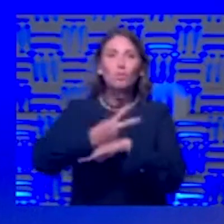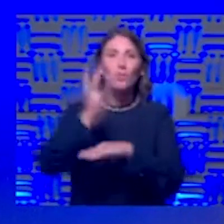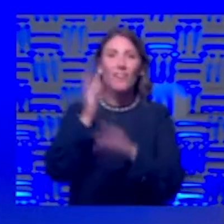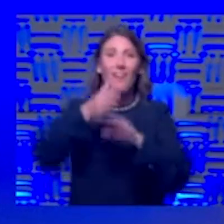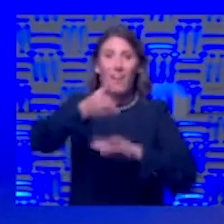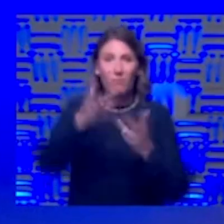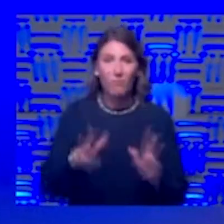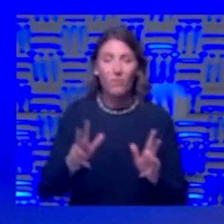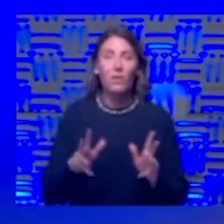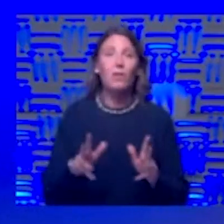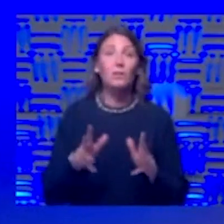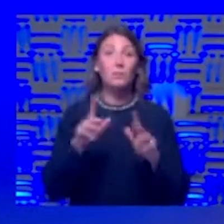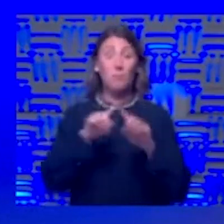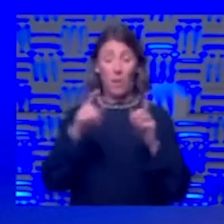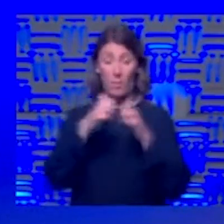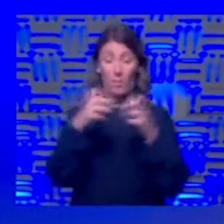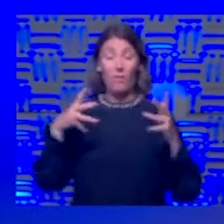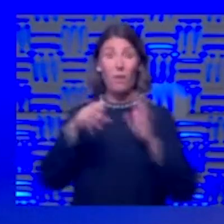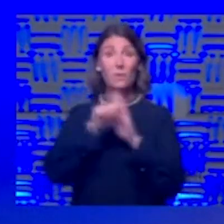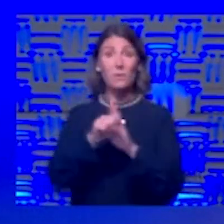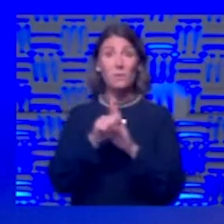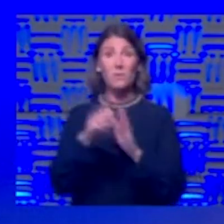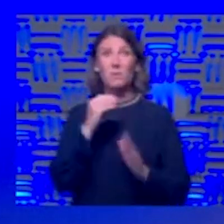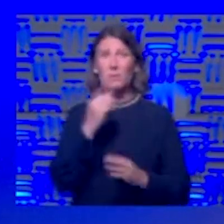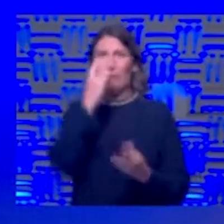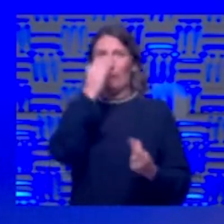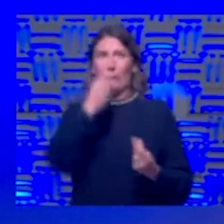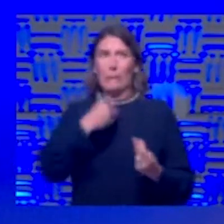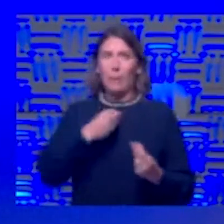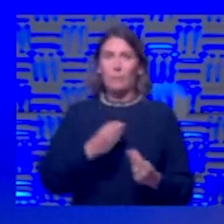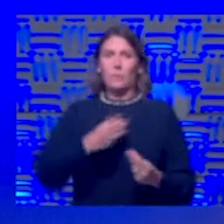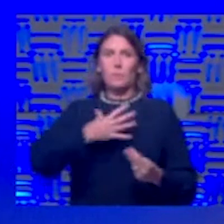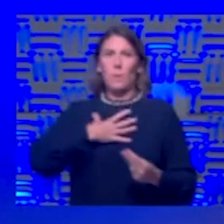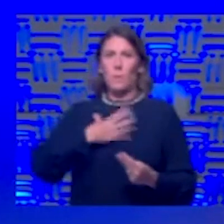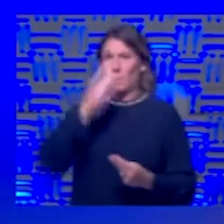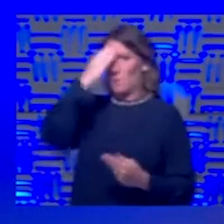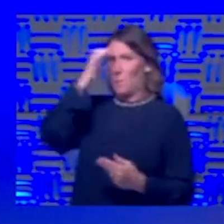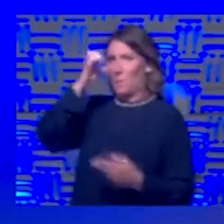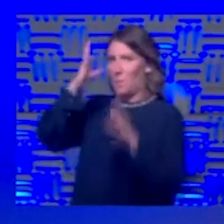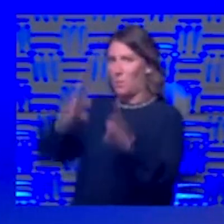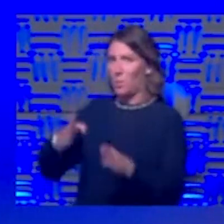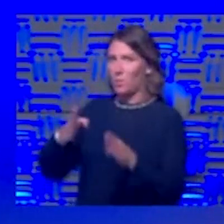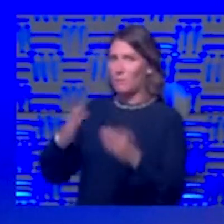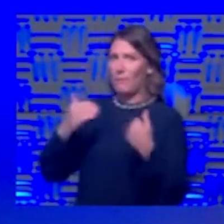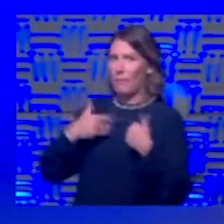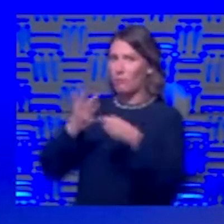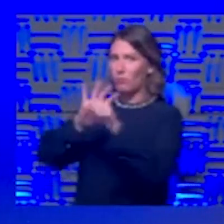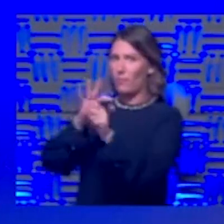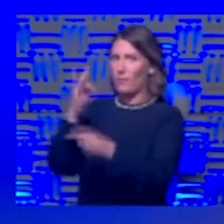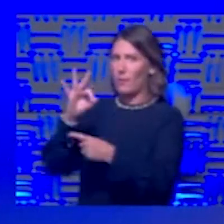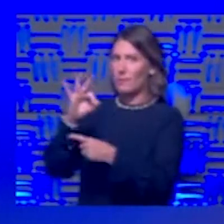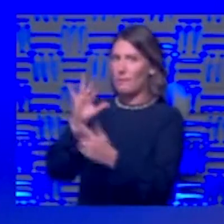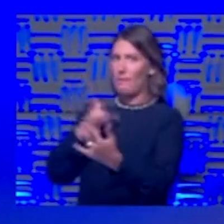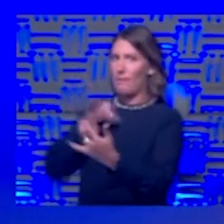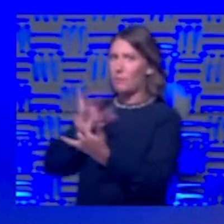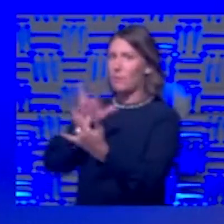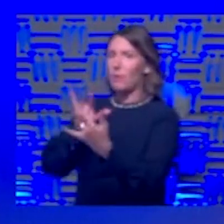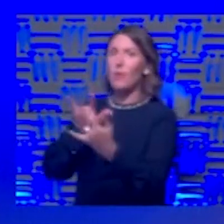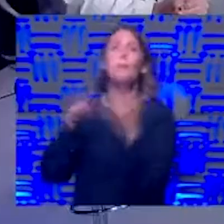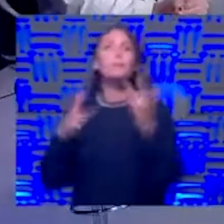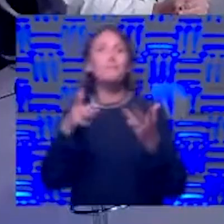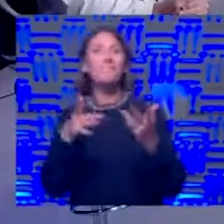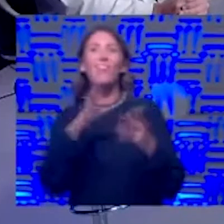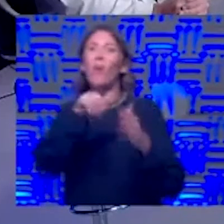symptoms. However, if you think you've been exposed and you know somebody who's had it, it might be a reasonable thing to do. It's going to be a case-by-case